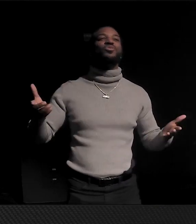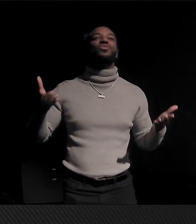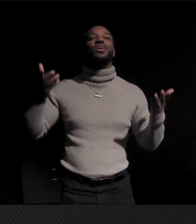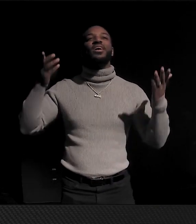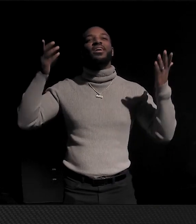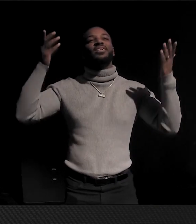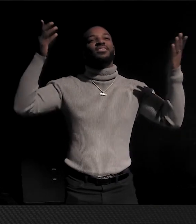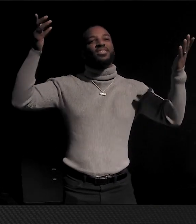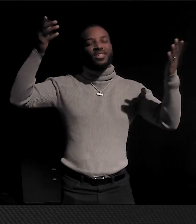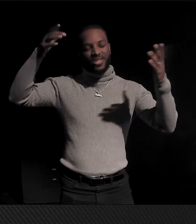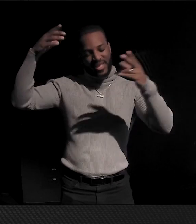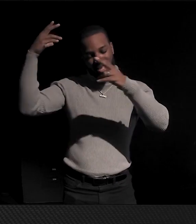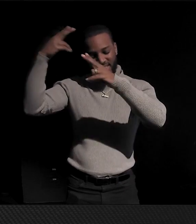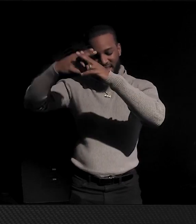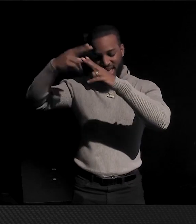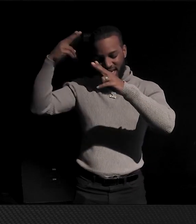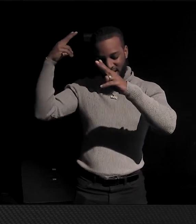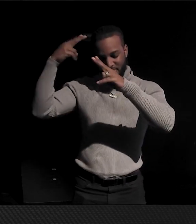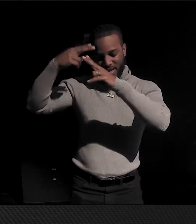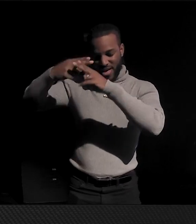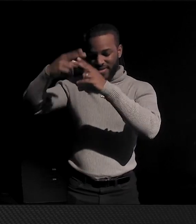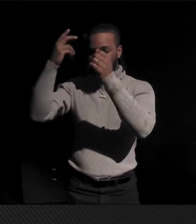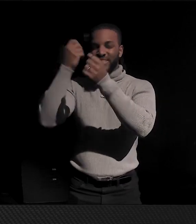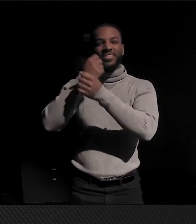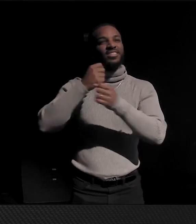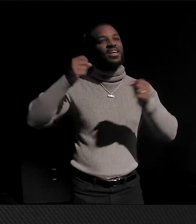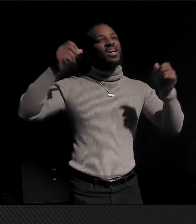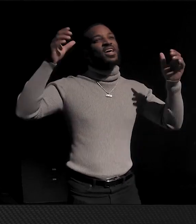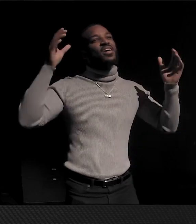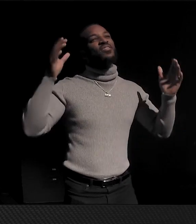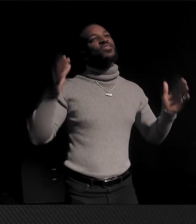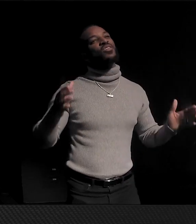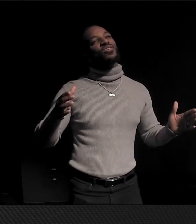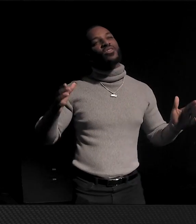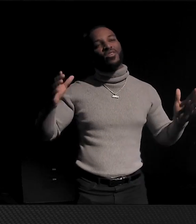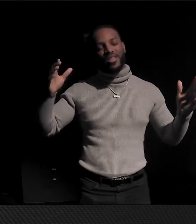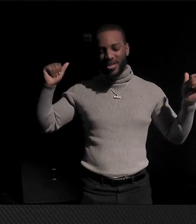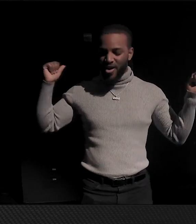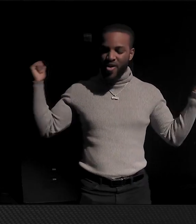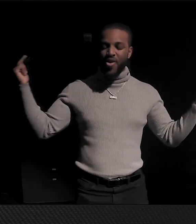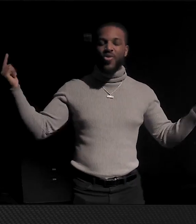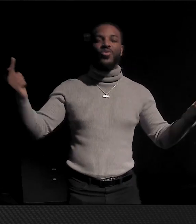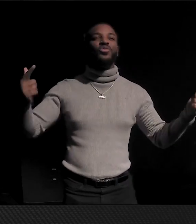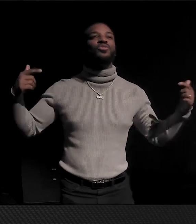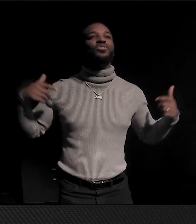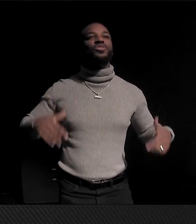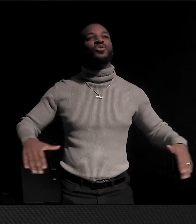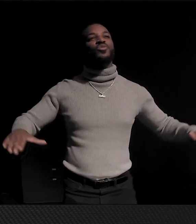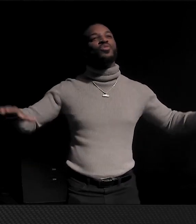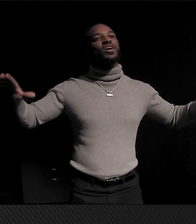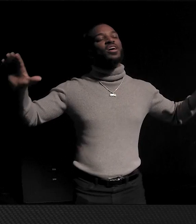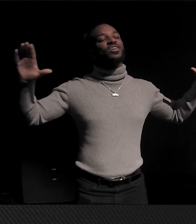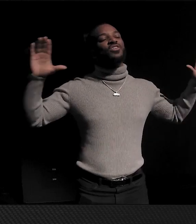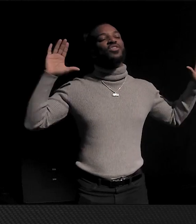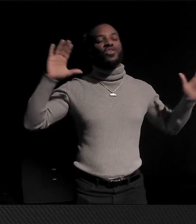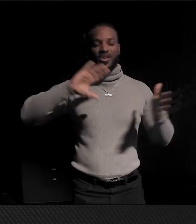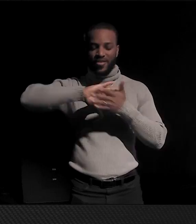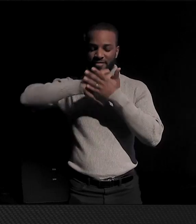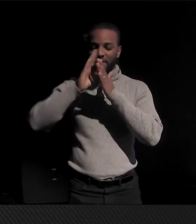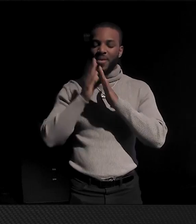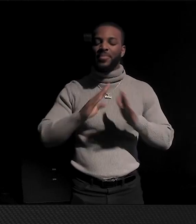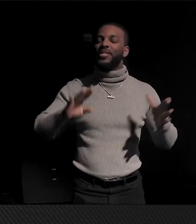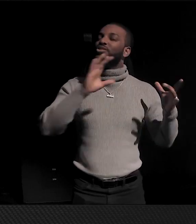we raise is the name of our Savior. Let all who